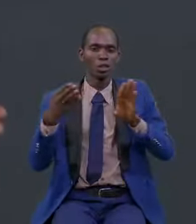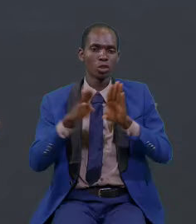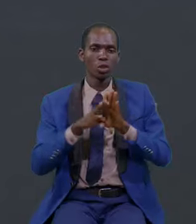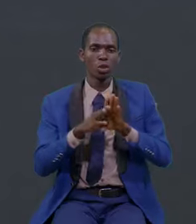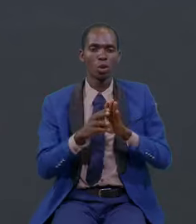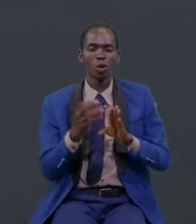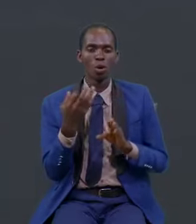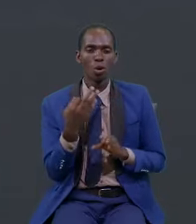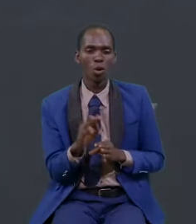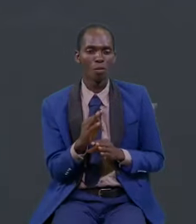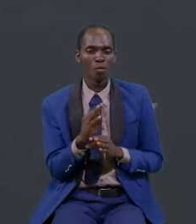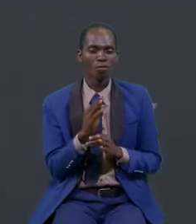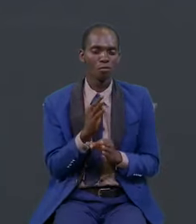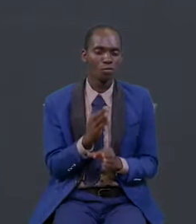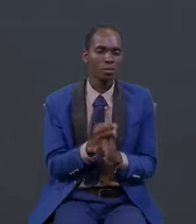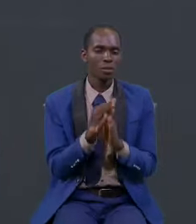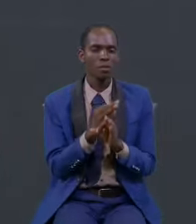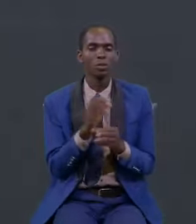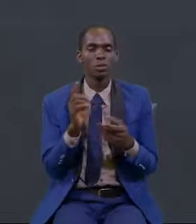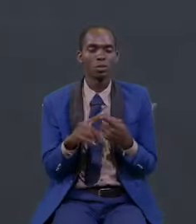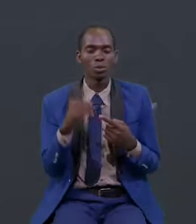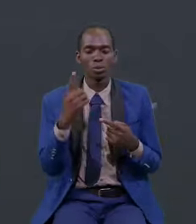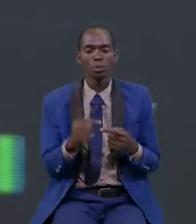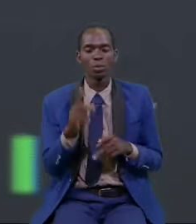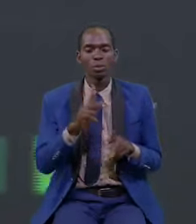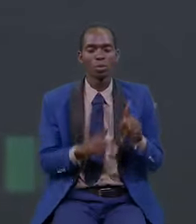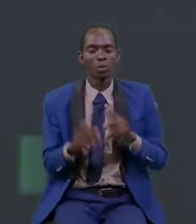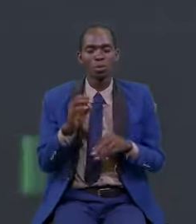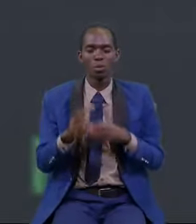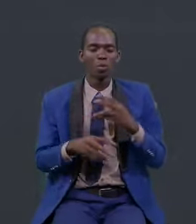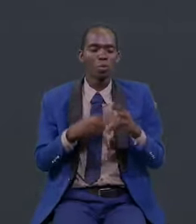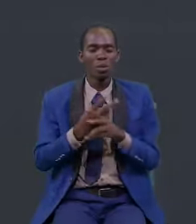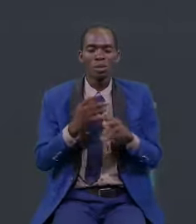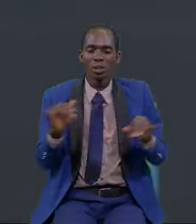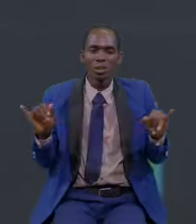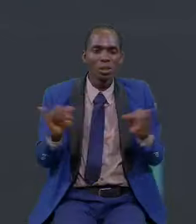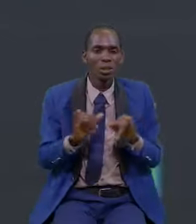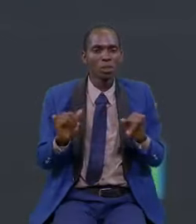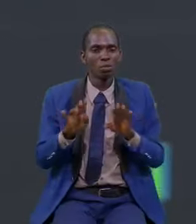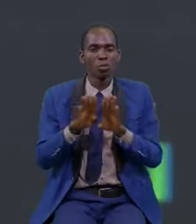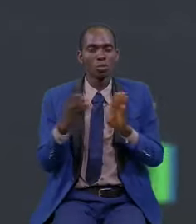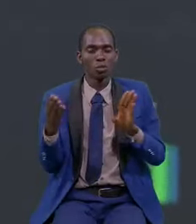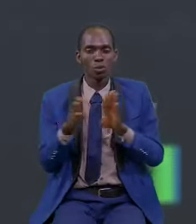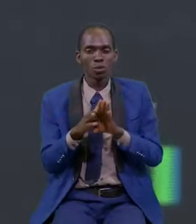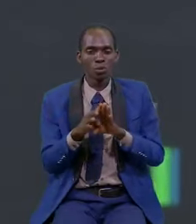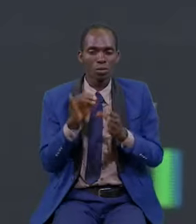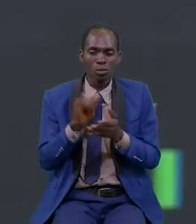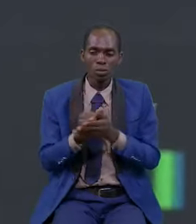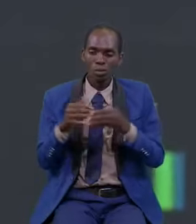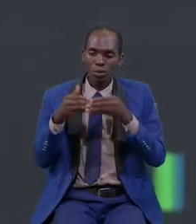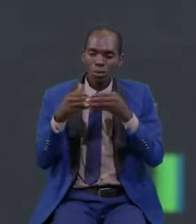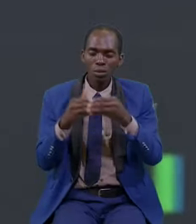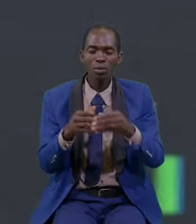faith unto the Gentiles. The same door that leads the Jew into the presence